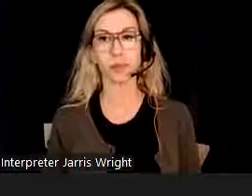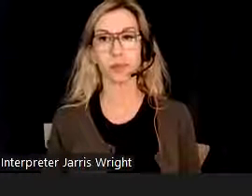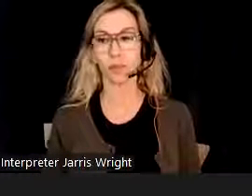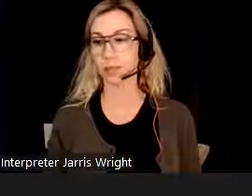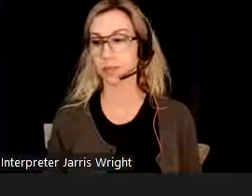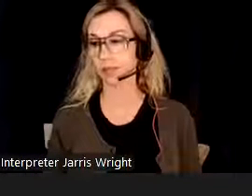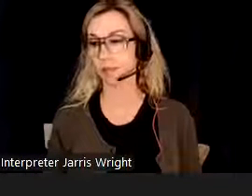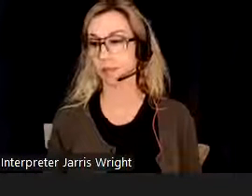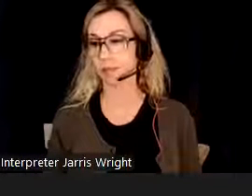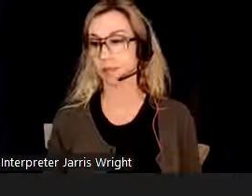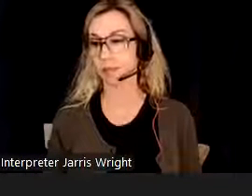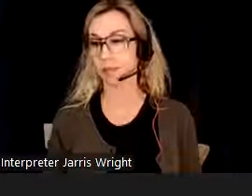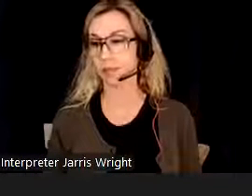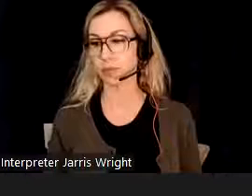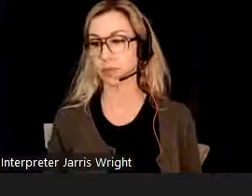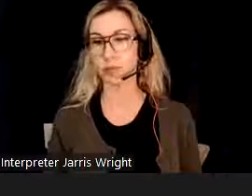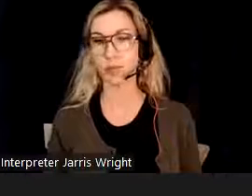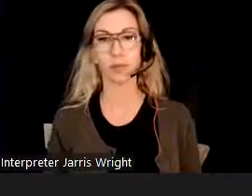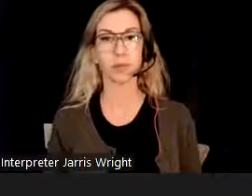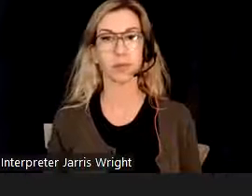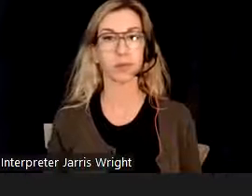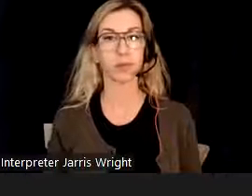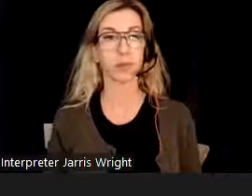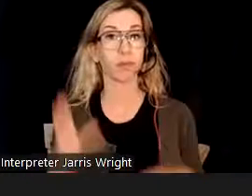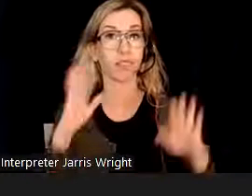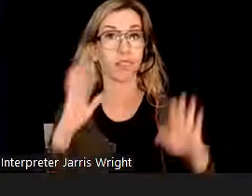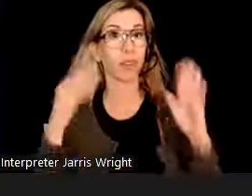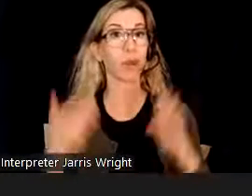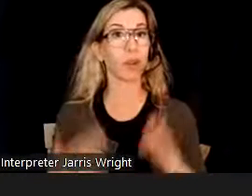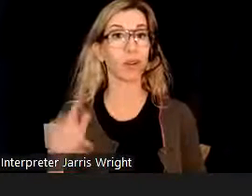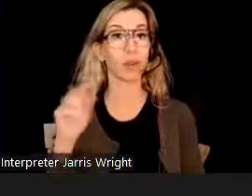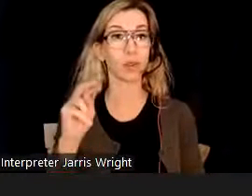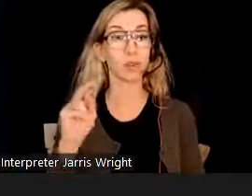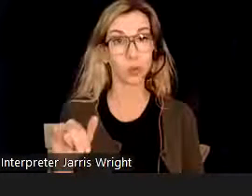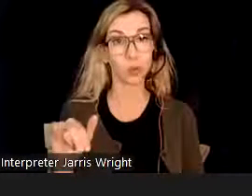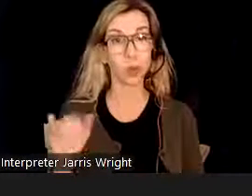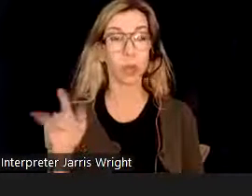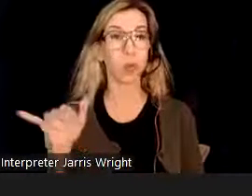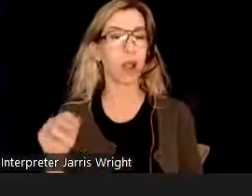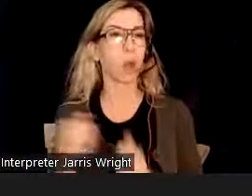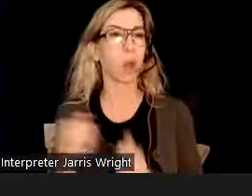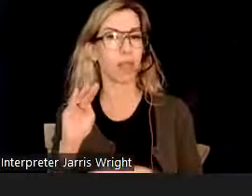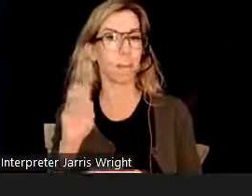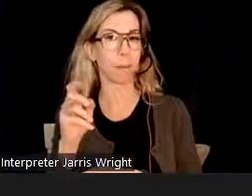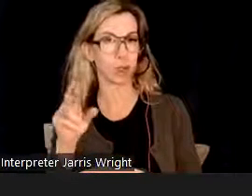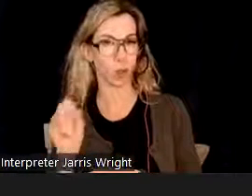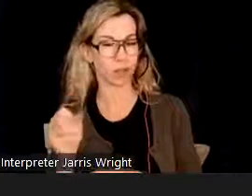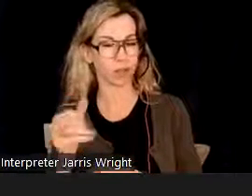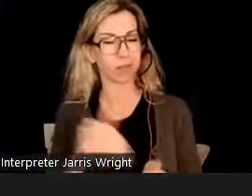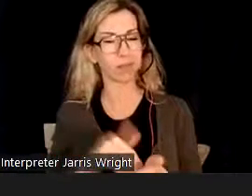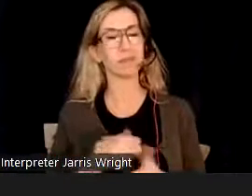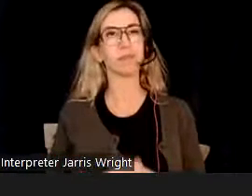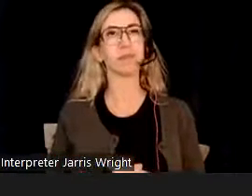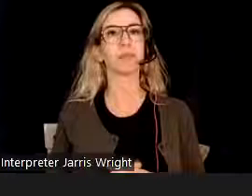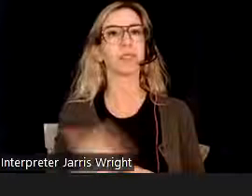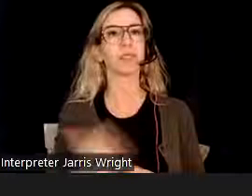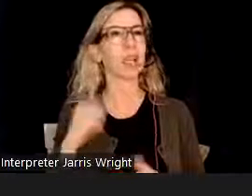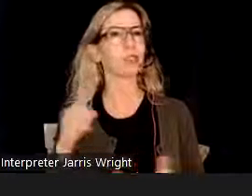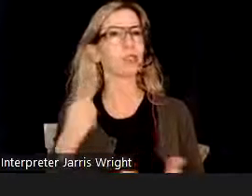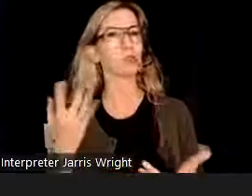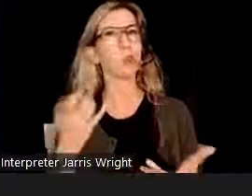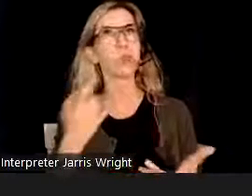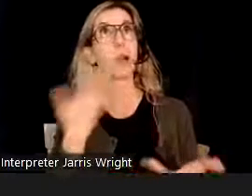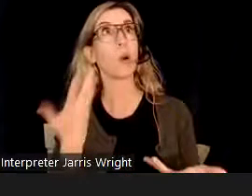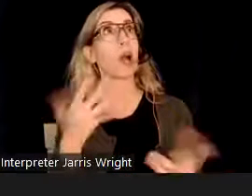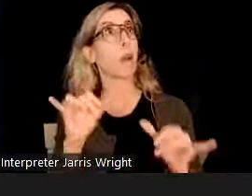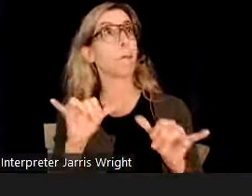Hello, this is Tony Bryant with Mentors again. I would just like to say a measure for success